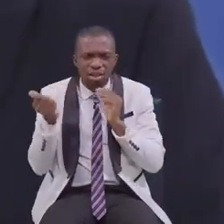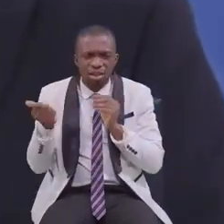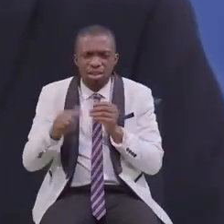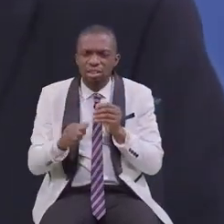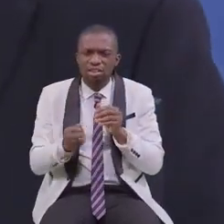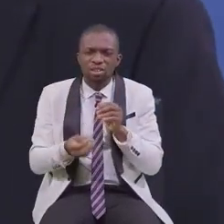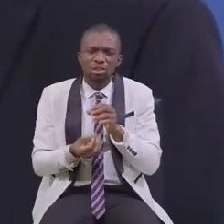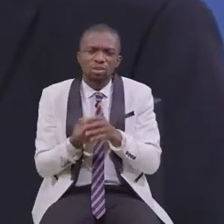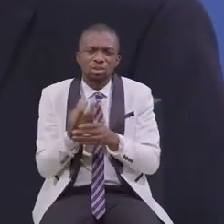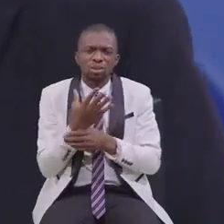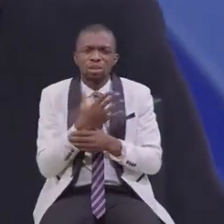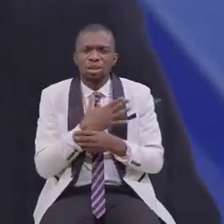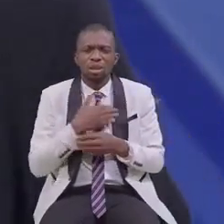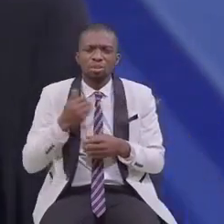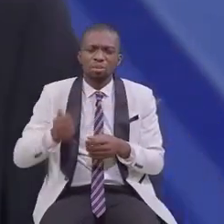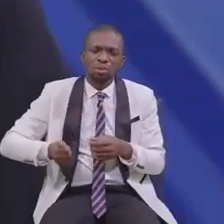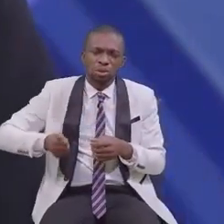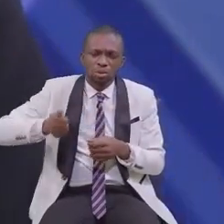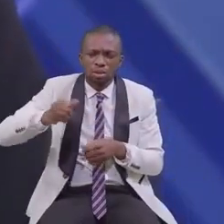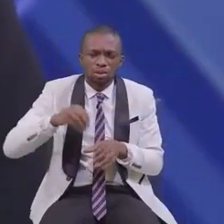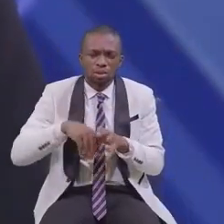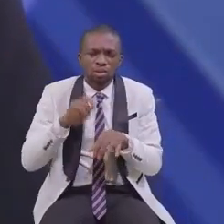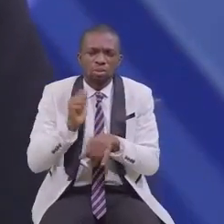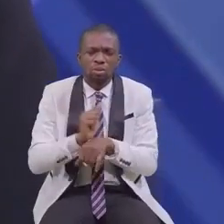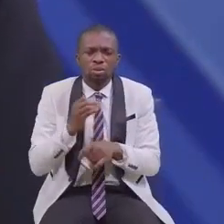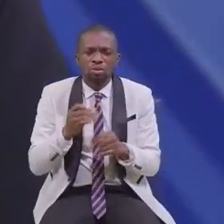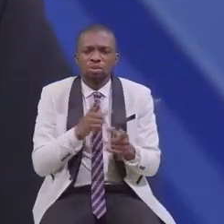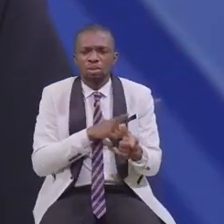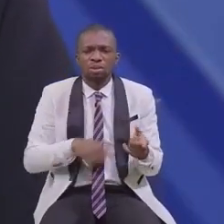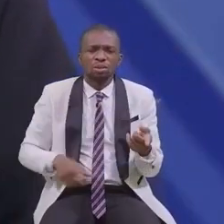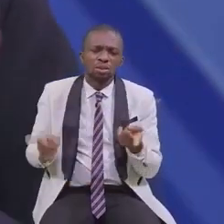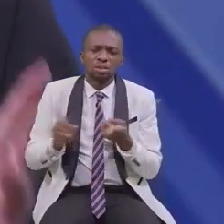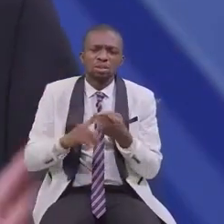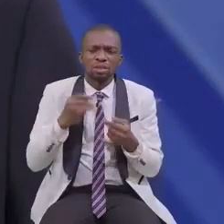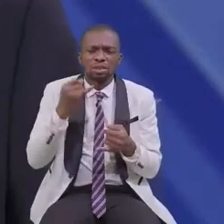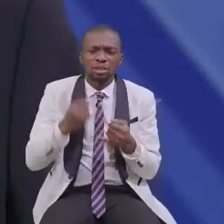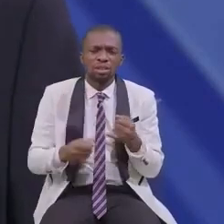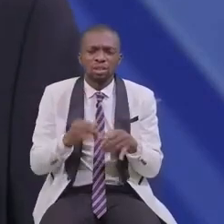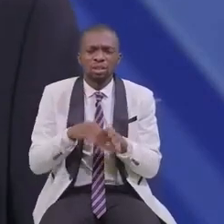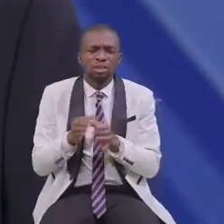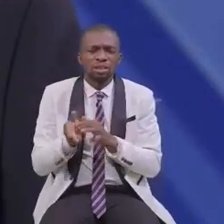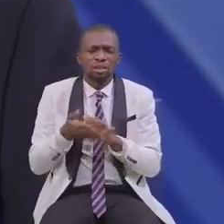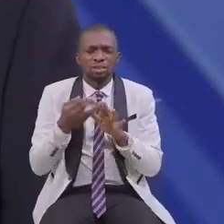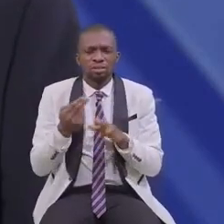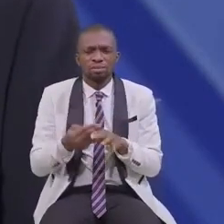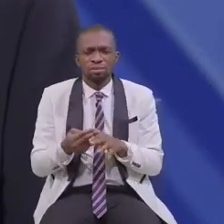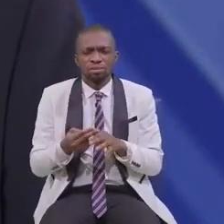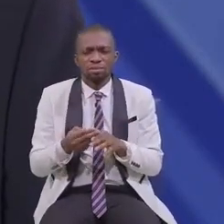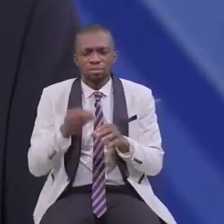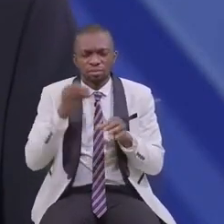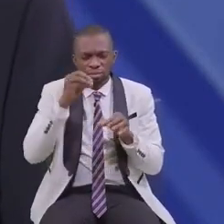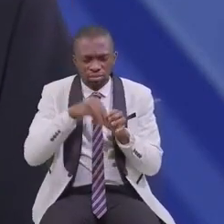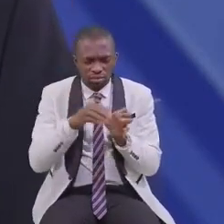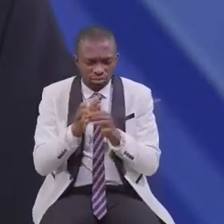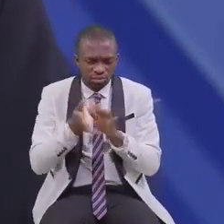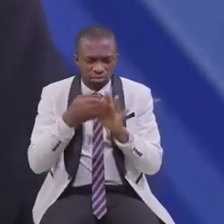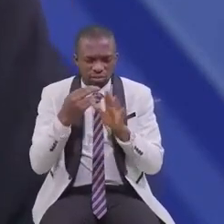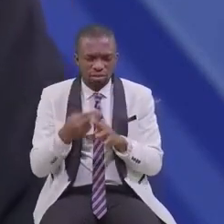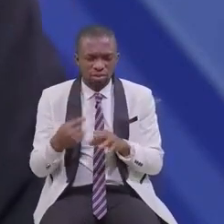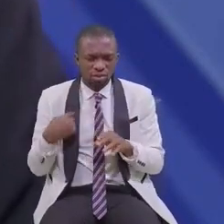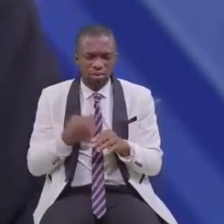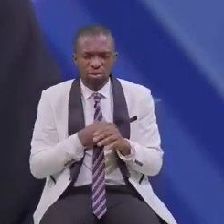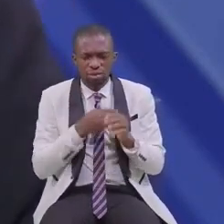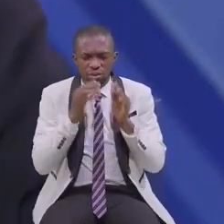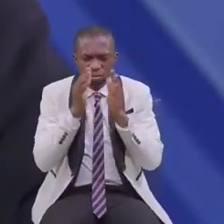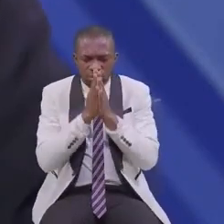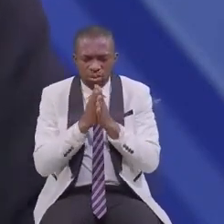in the work of the Lord to the end. Let's round up in Jesus' name. We pray. Give